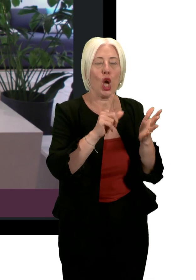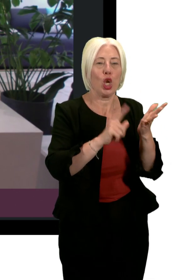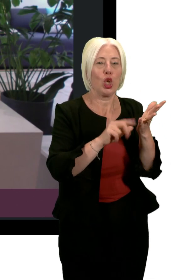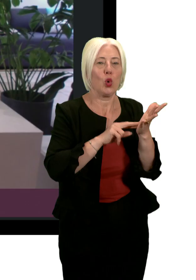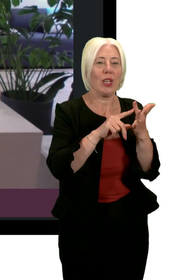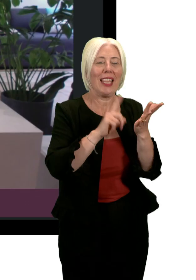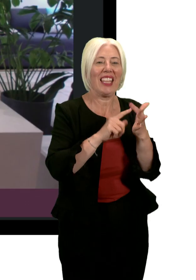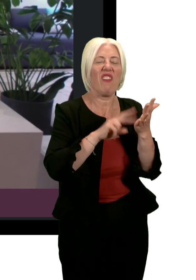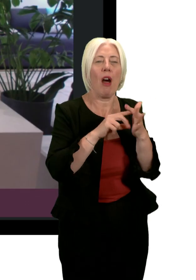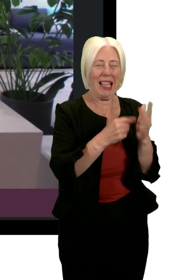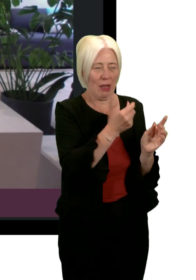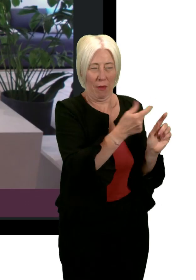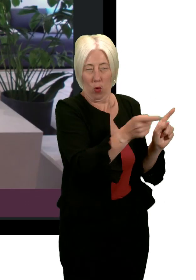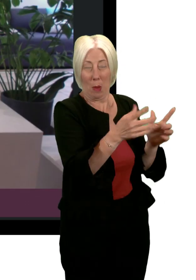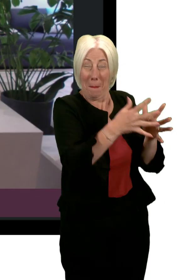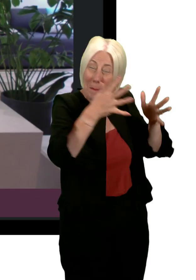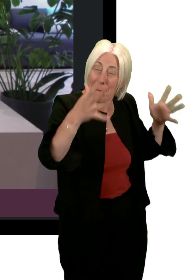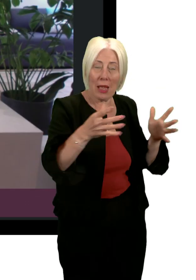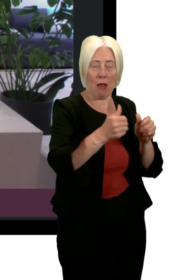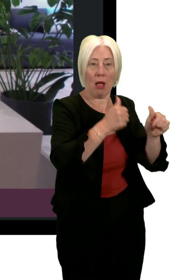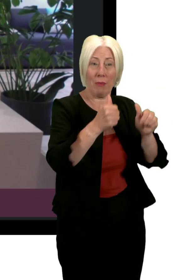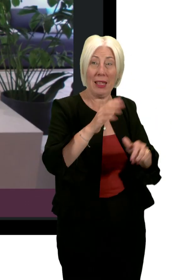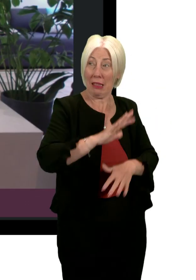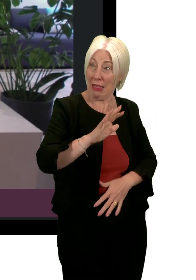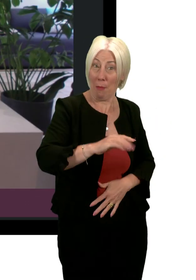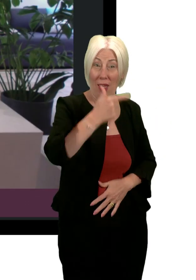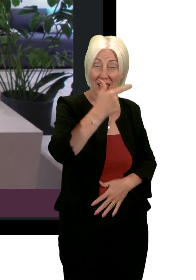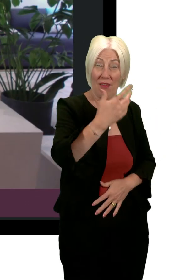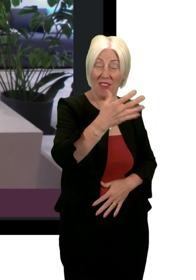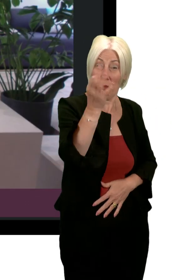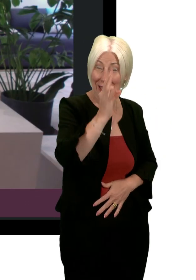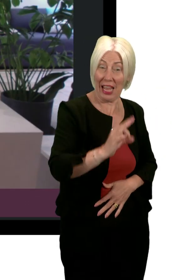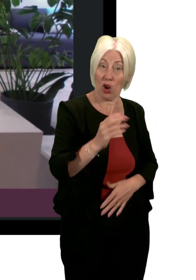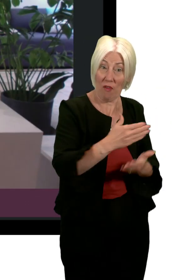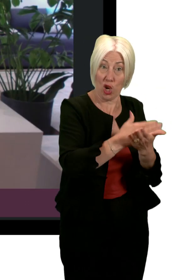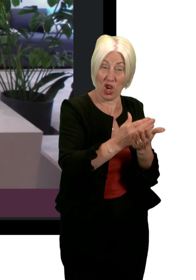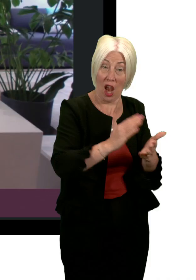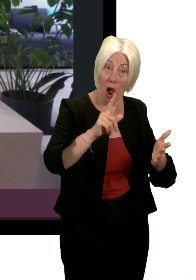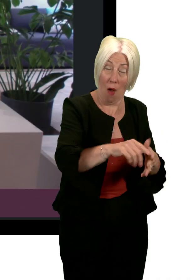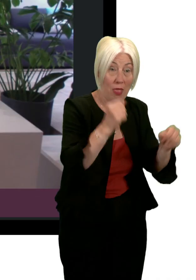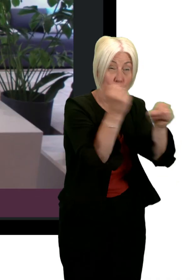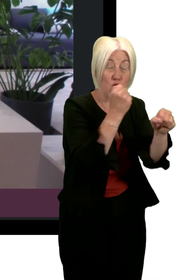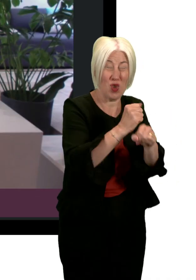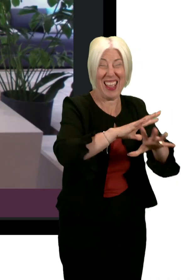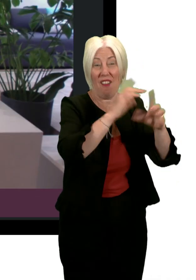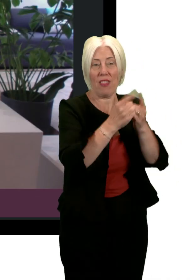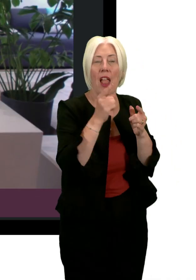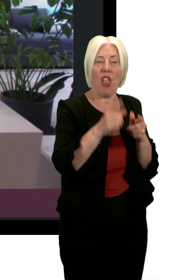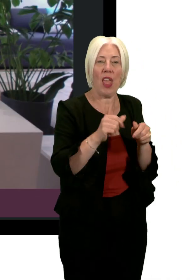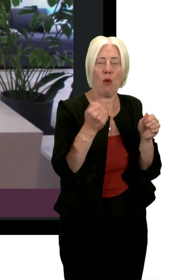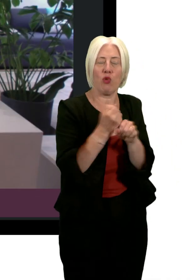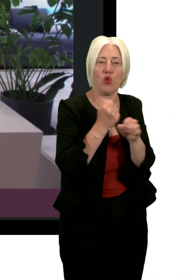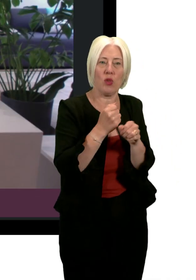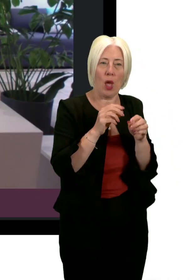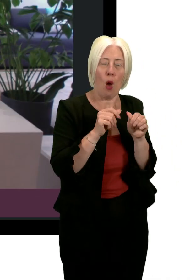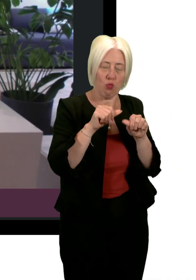actually having something like 75% of actual market share. They produce ultra-processed products. Most